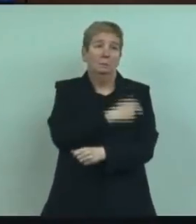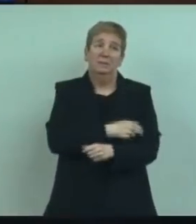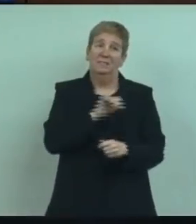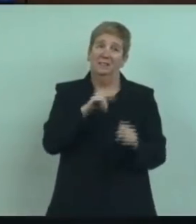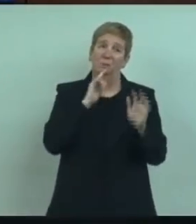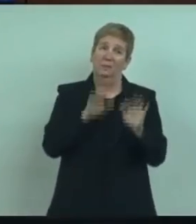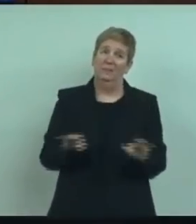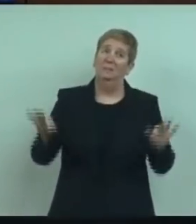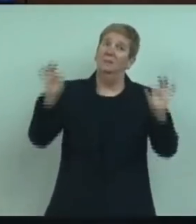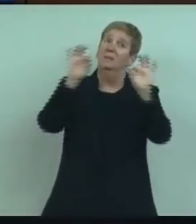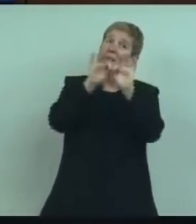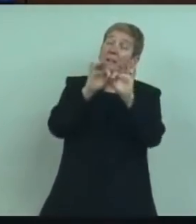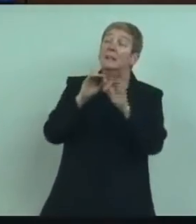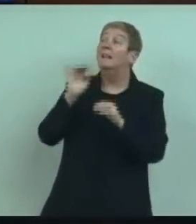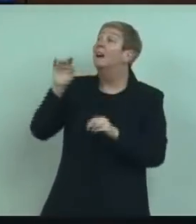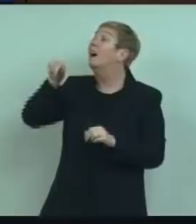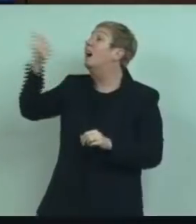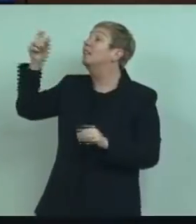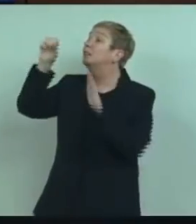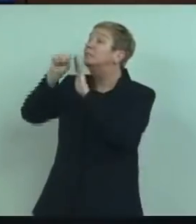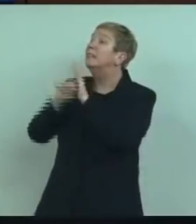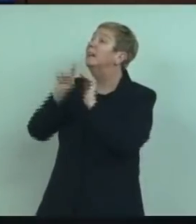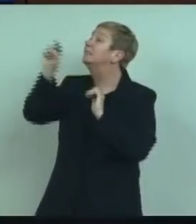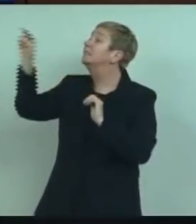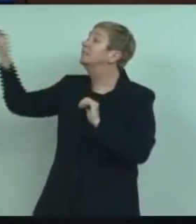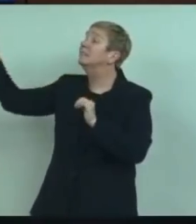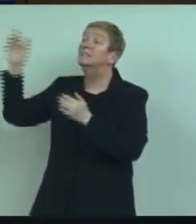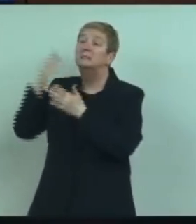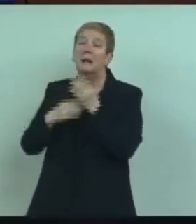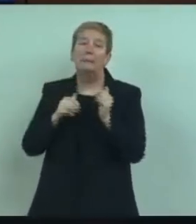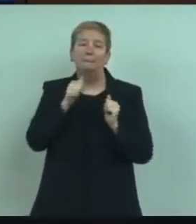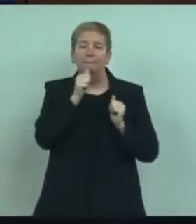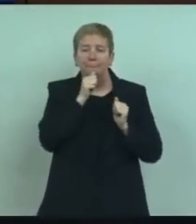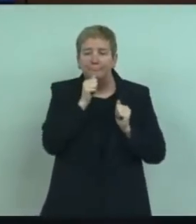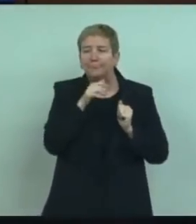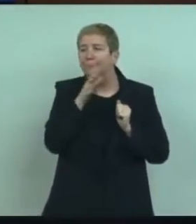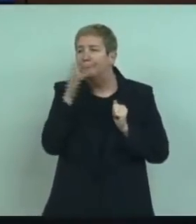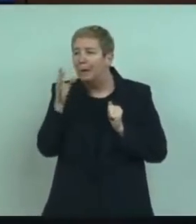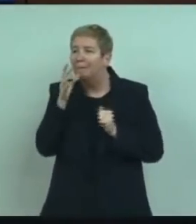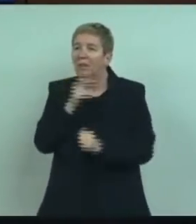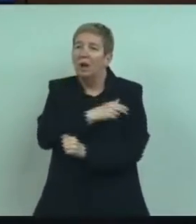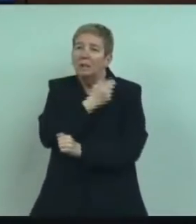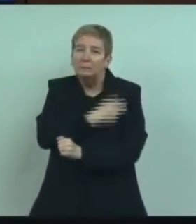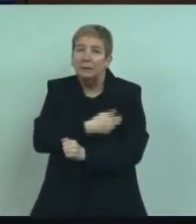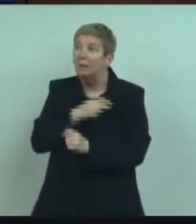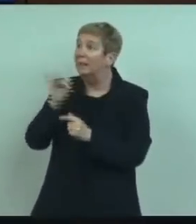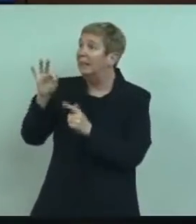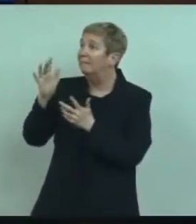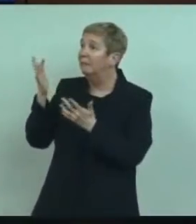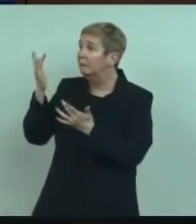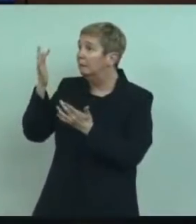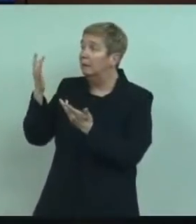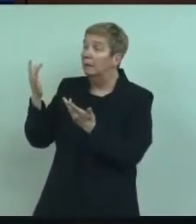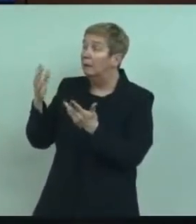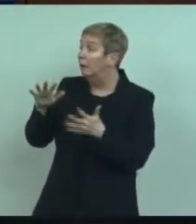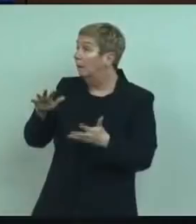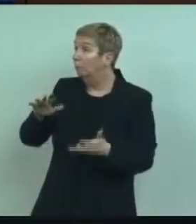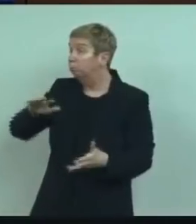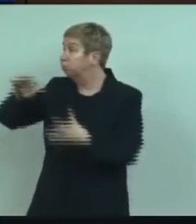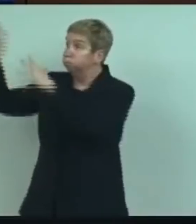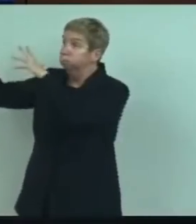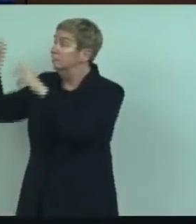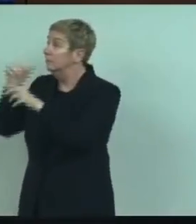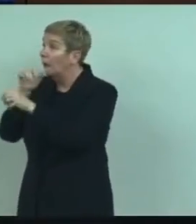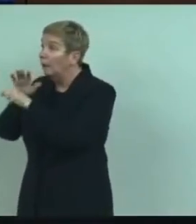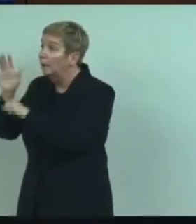small regional or rural hospital and it's a private hospital, if they've got a problem or they run out of beds, well, there's really no